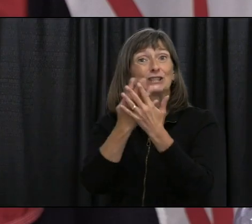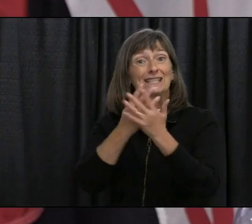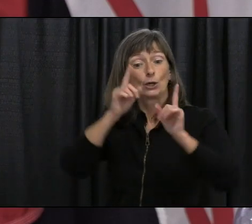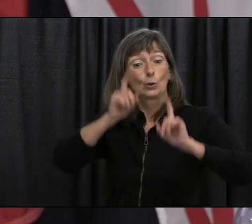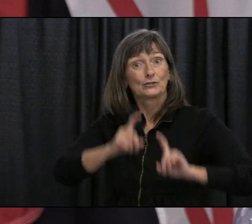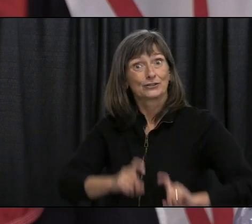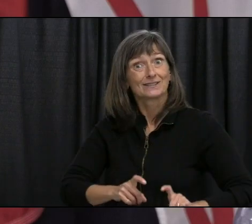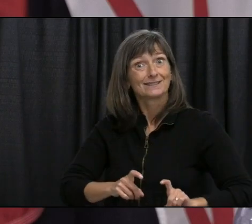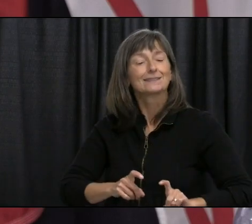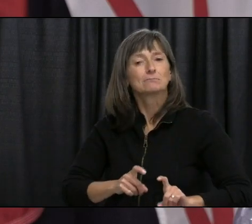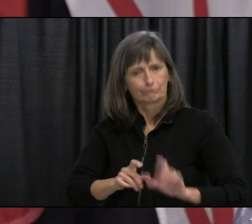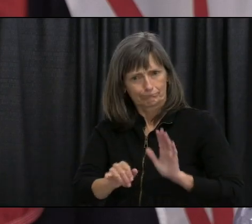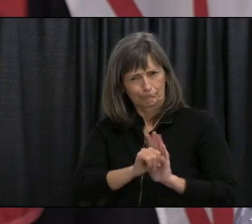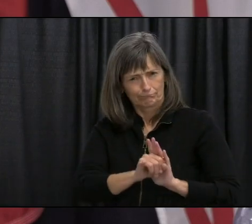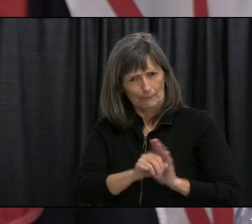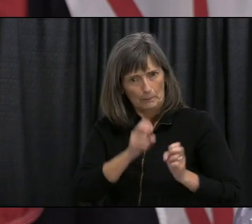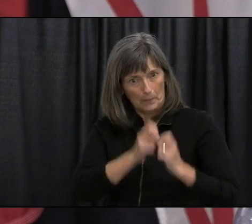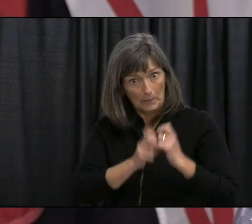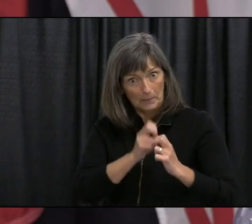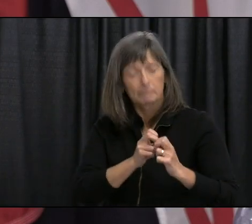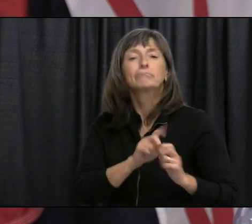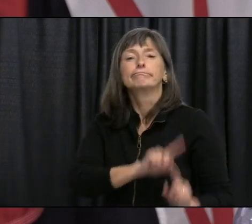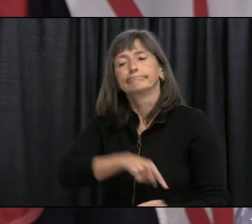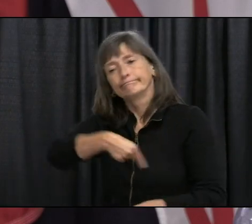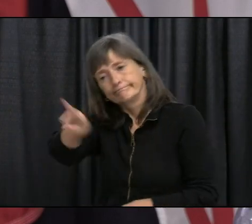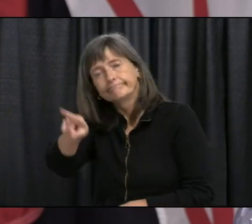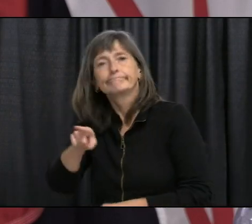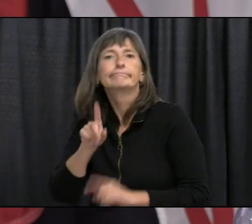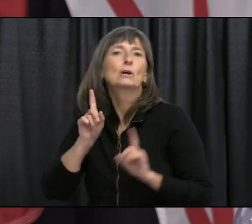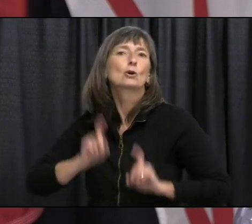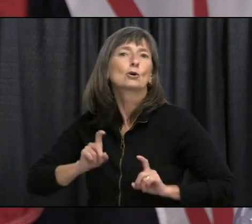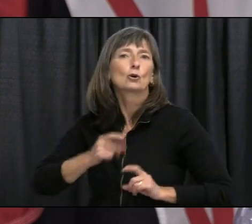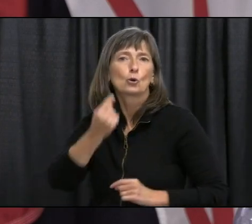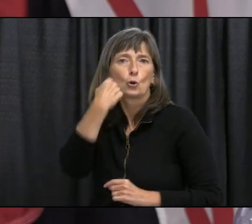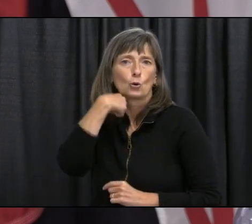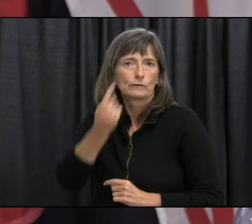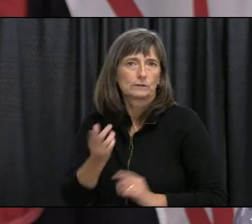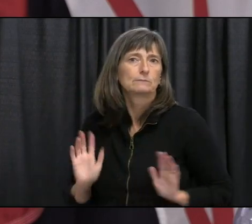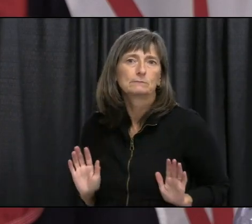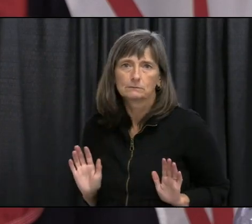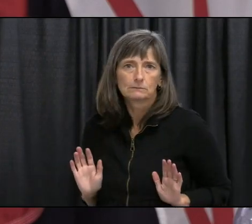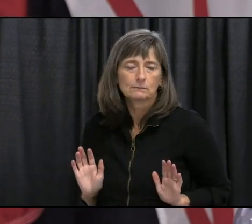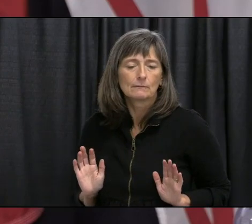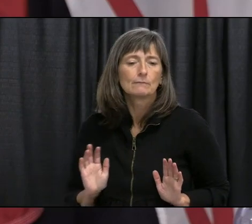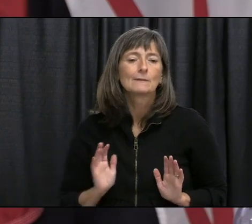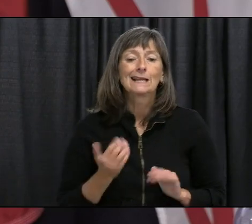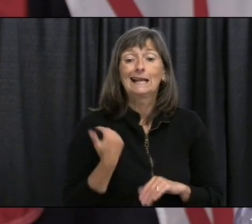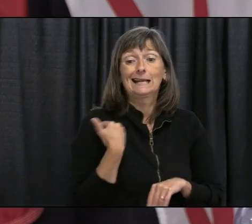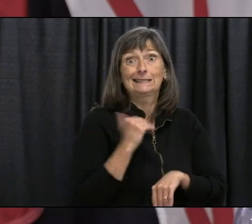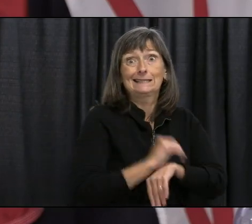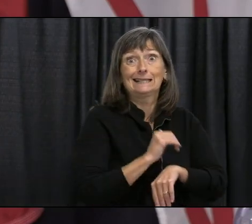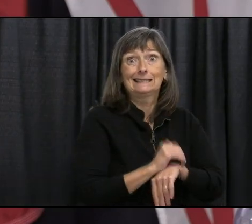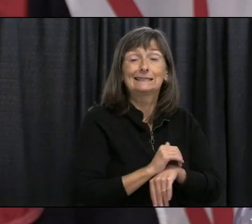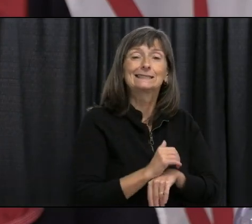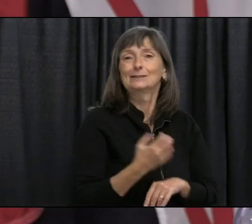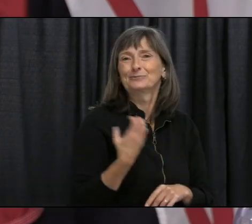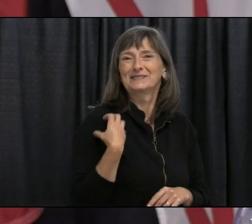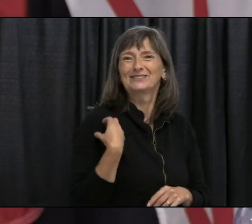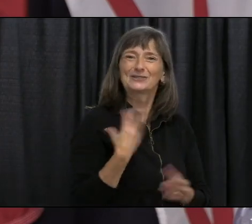identify those people who have a clinical need for it. One of the discussions last night at the Health